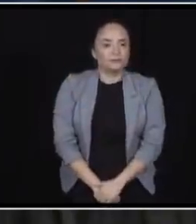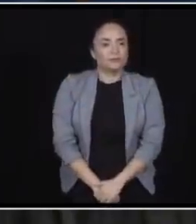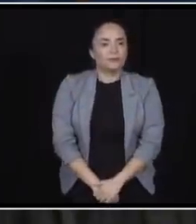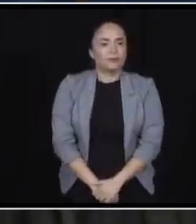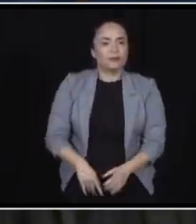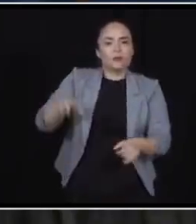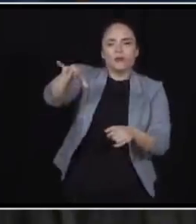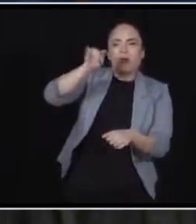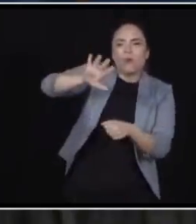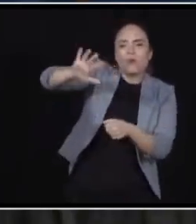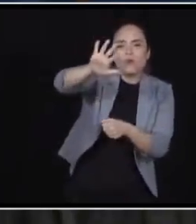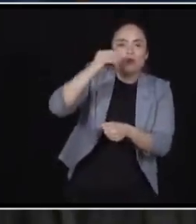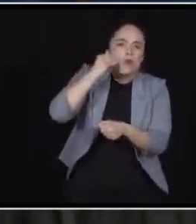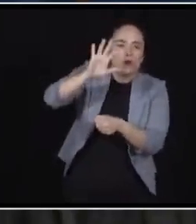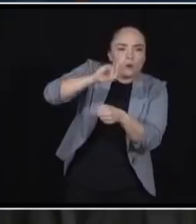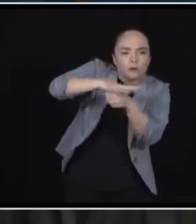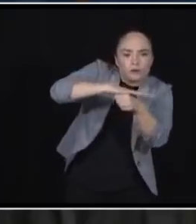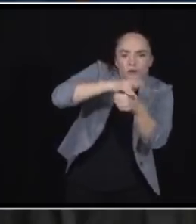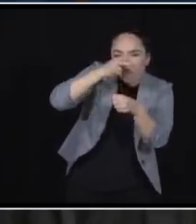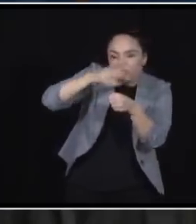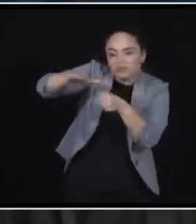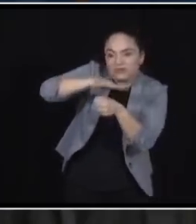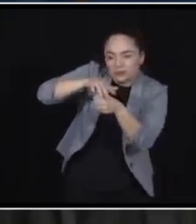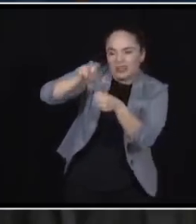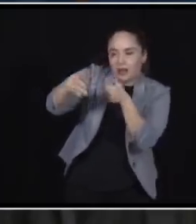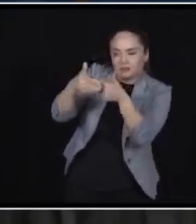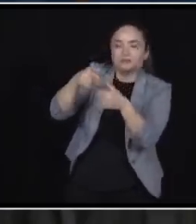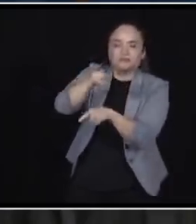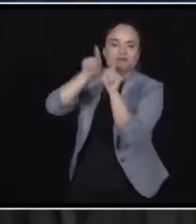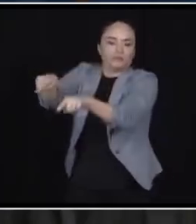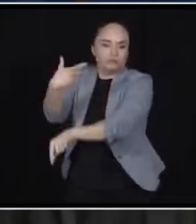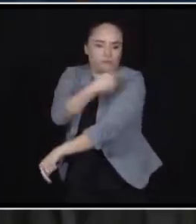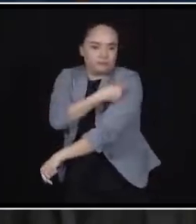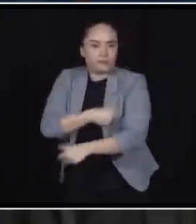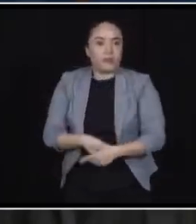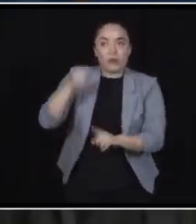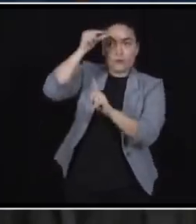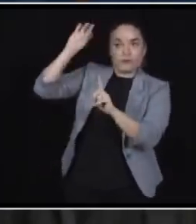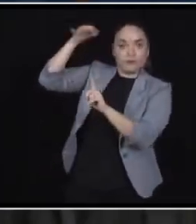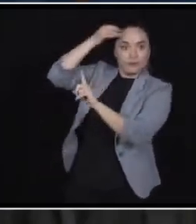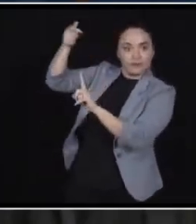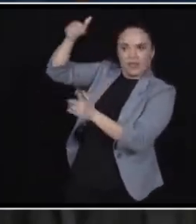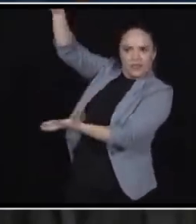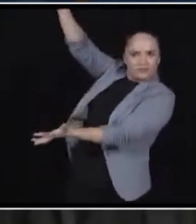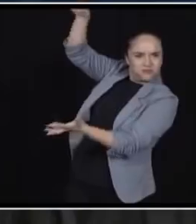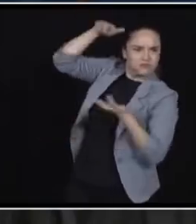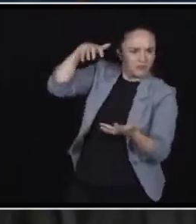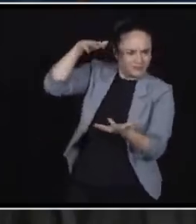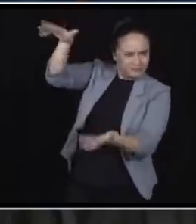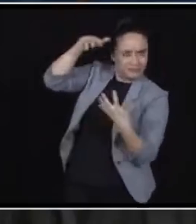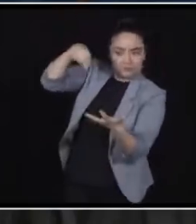already, and if vaccines keep coming in from the federal government, we expect to have 40% of Ontario